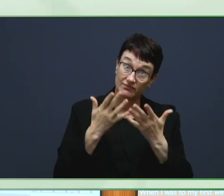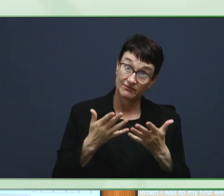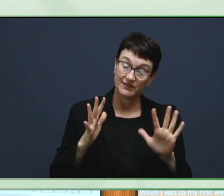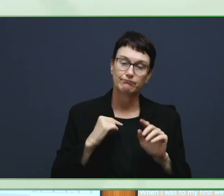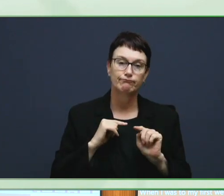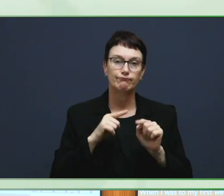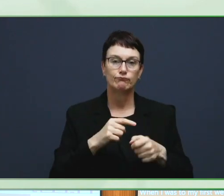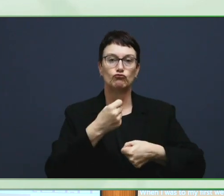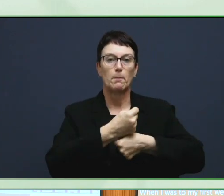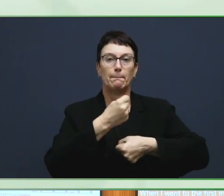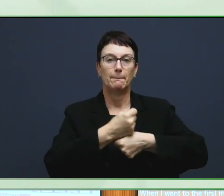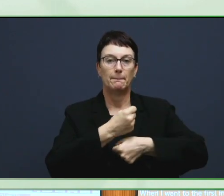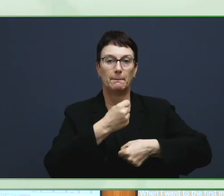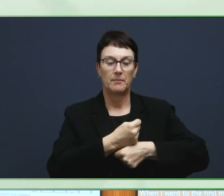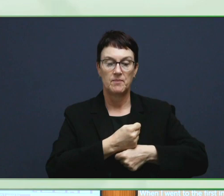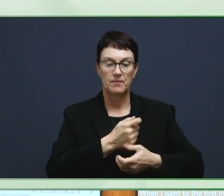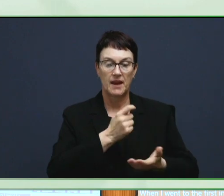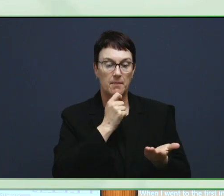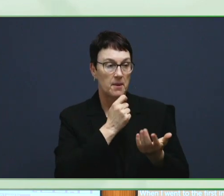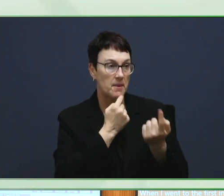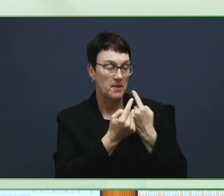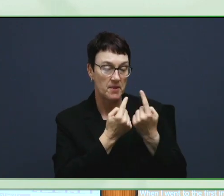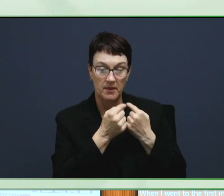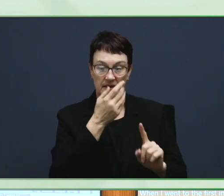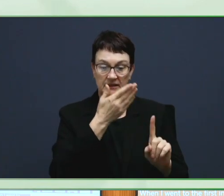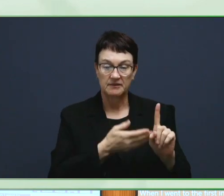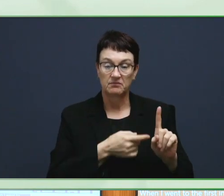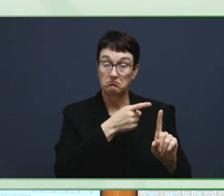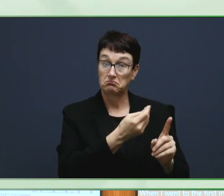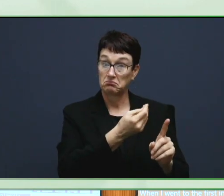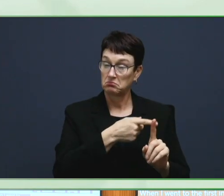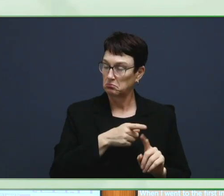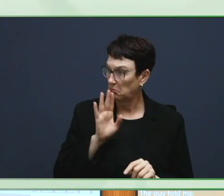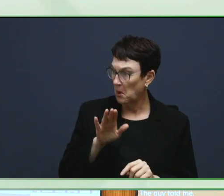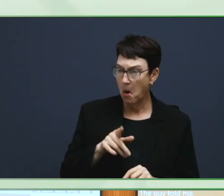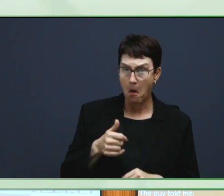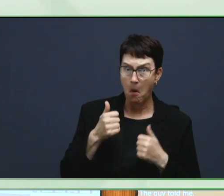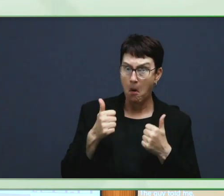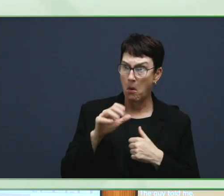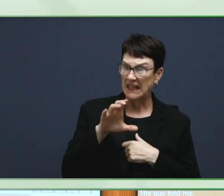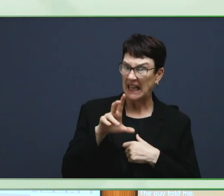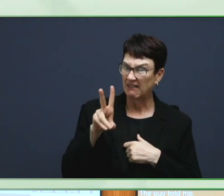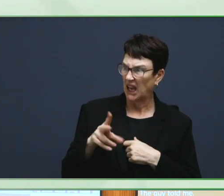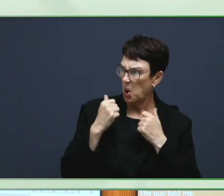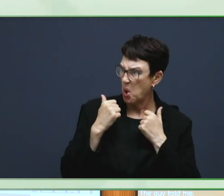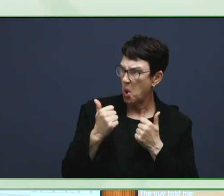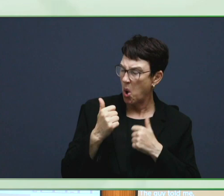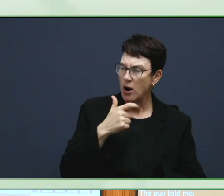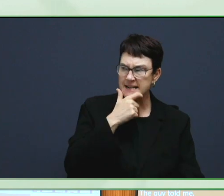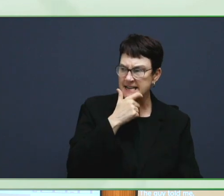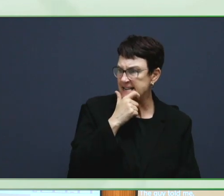the guy told me, oh, that's a great CV, but I need a